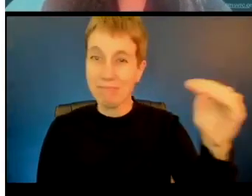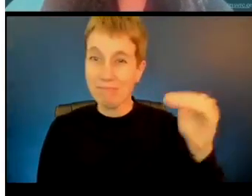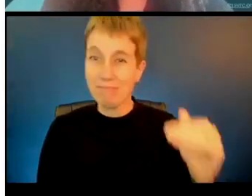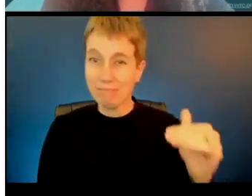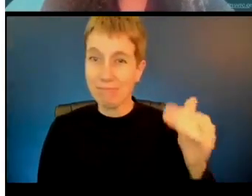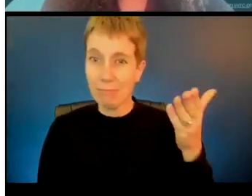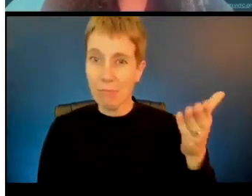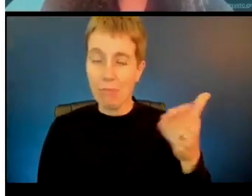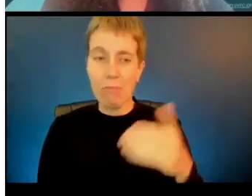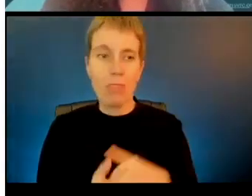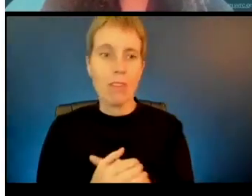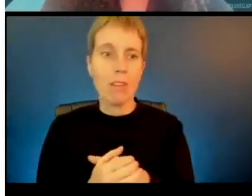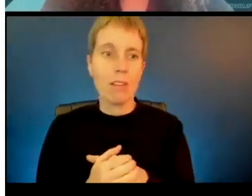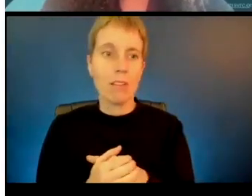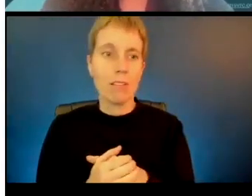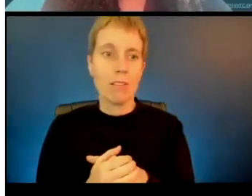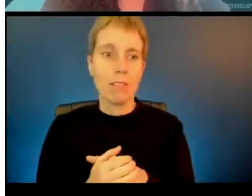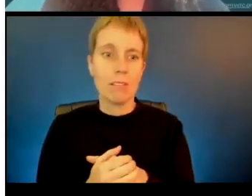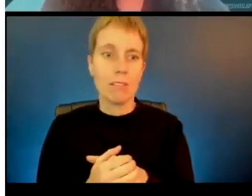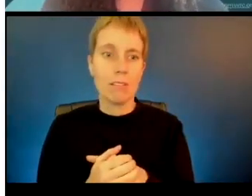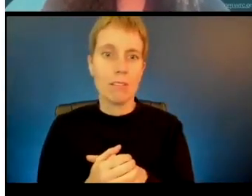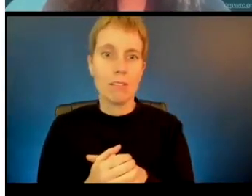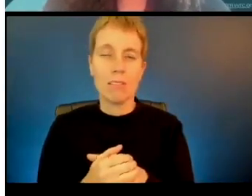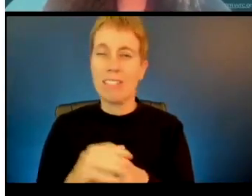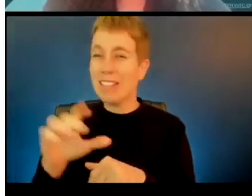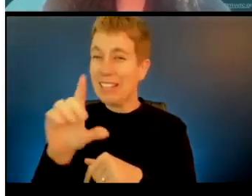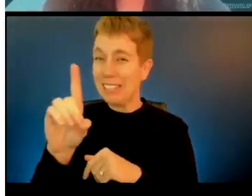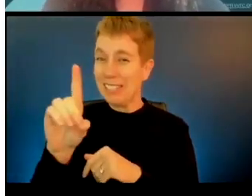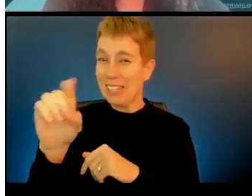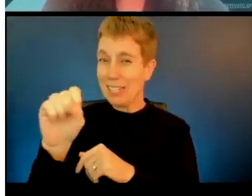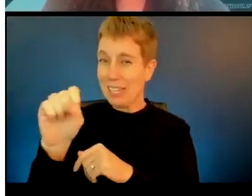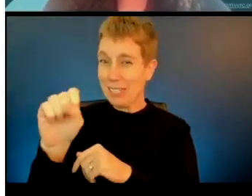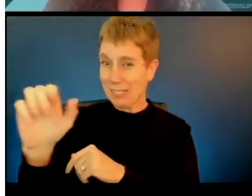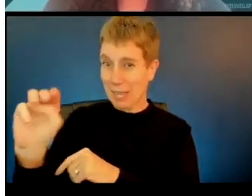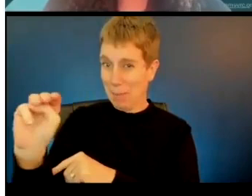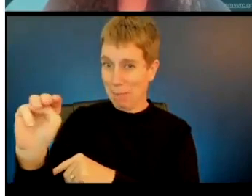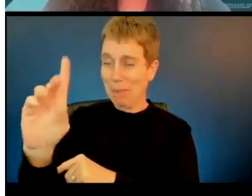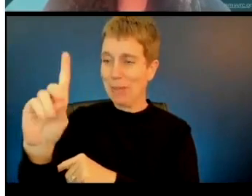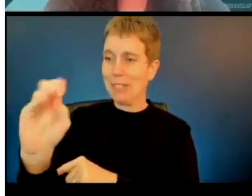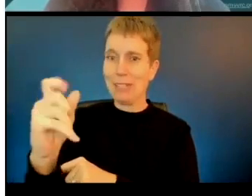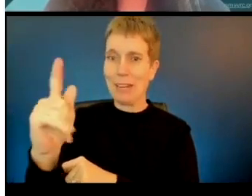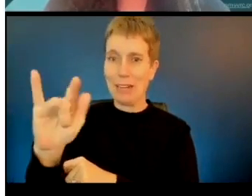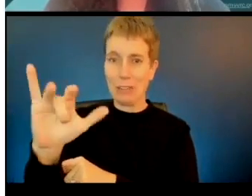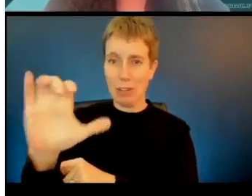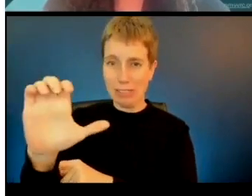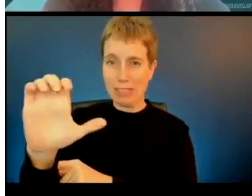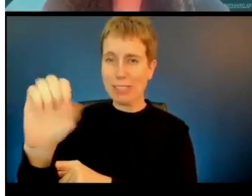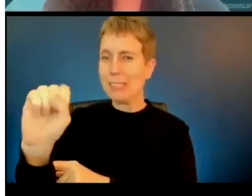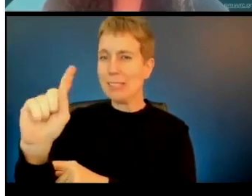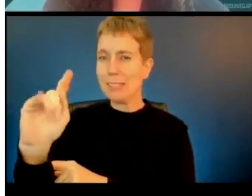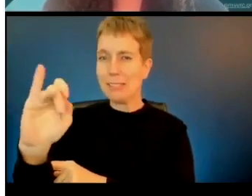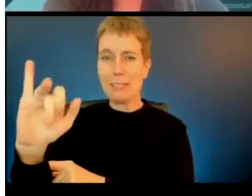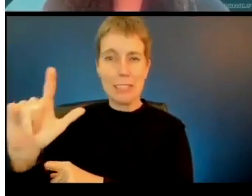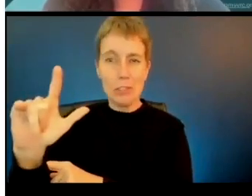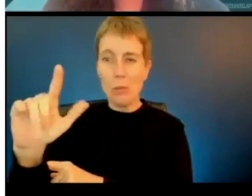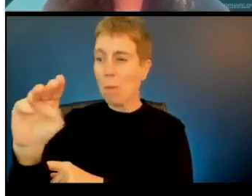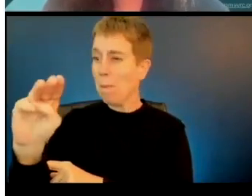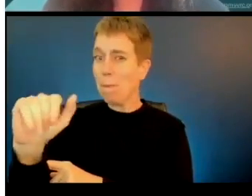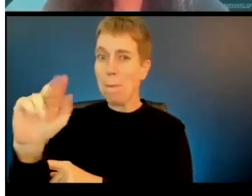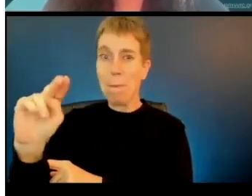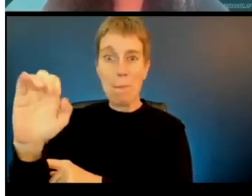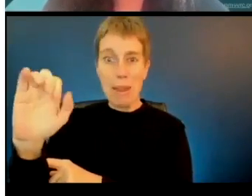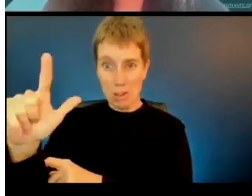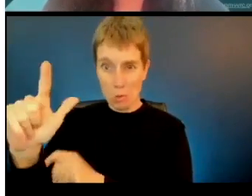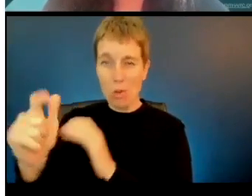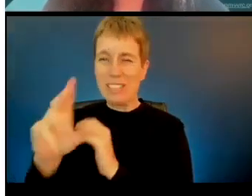So according to the Diagnostic Statistical Manual, or the DSM, there are a number of different what we consider